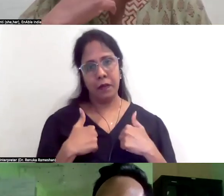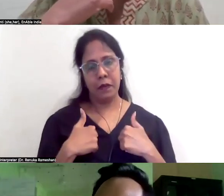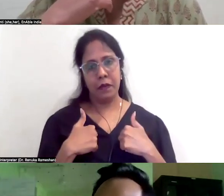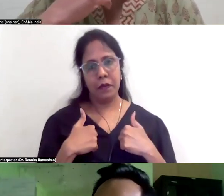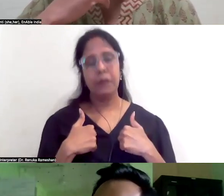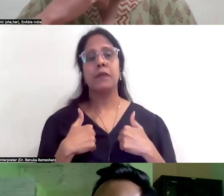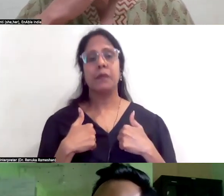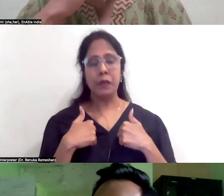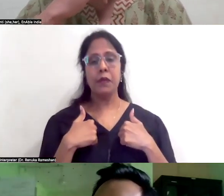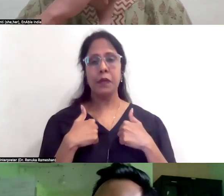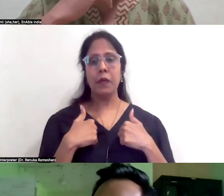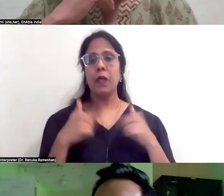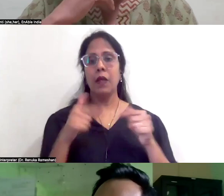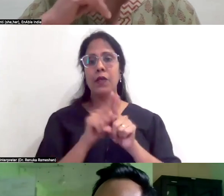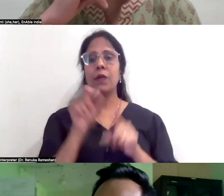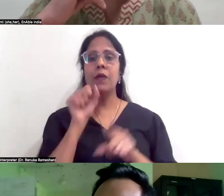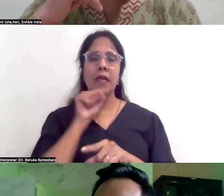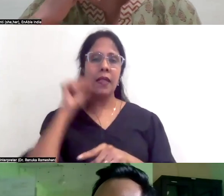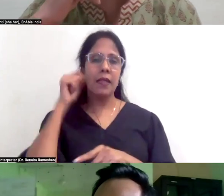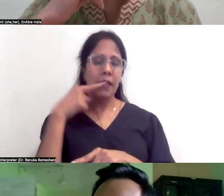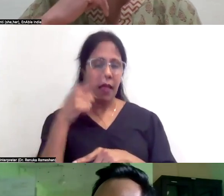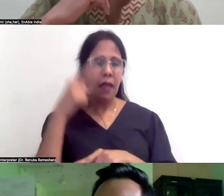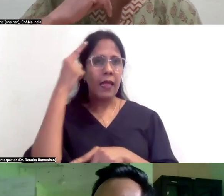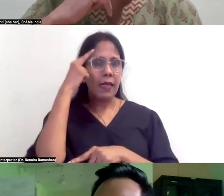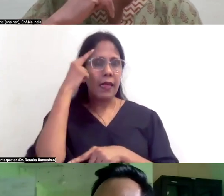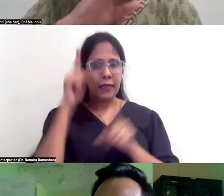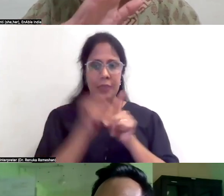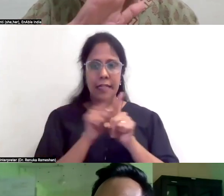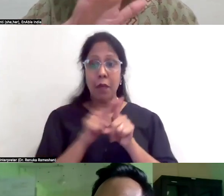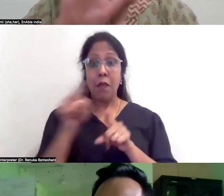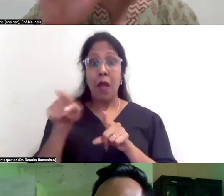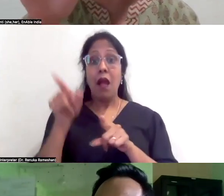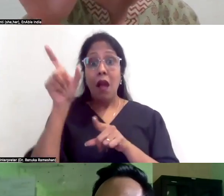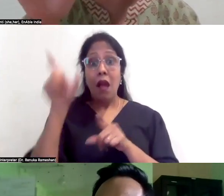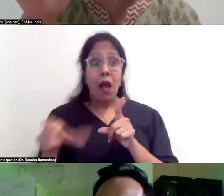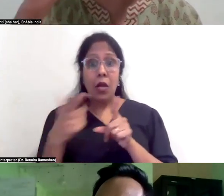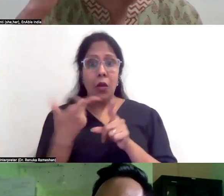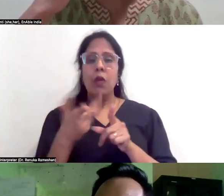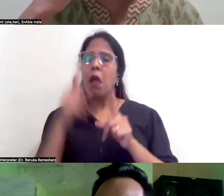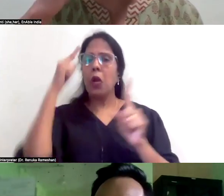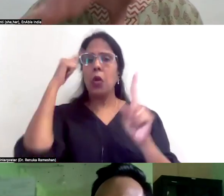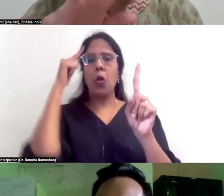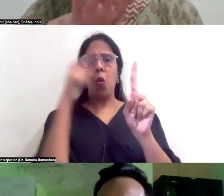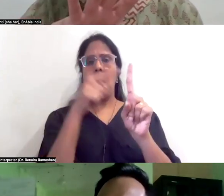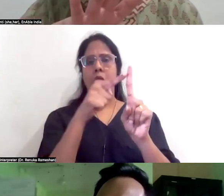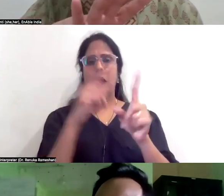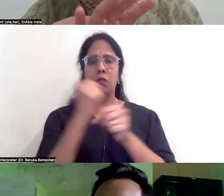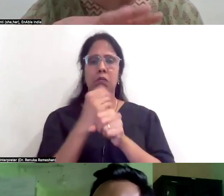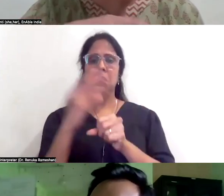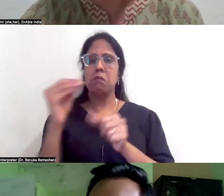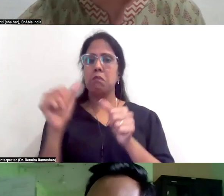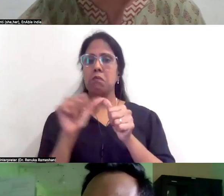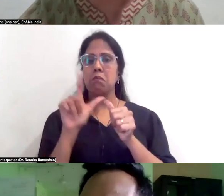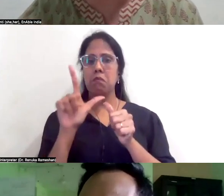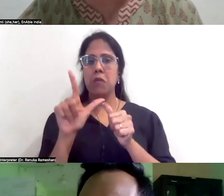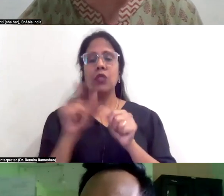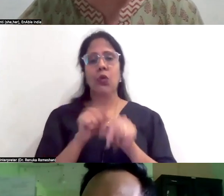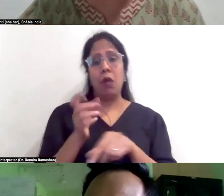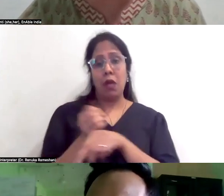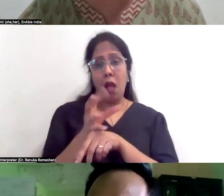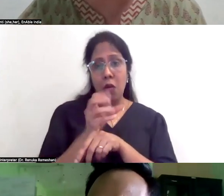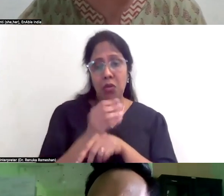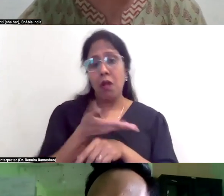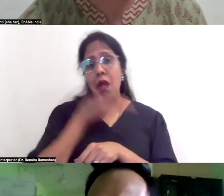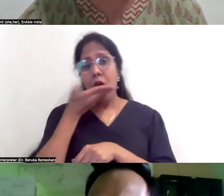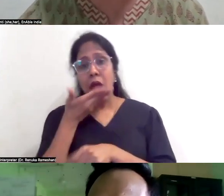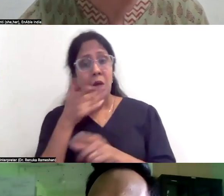think I think also what I feel about the way they have done it, they've just called it goals. They didn't sit and do counseling. They go,